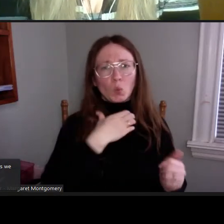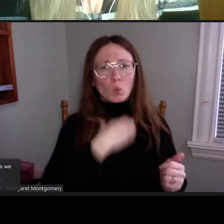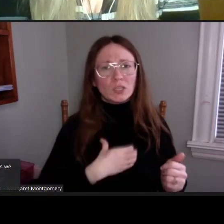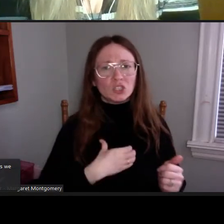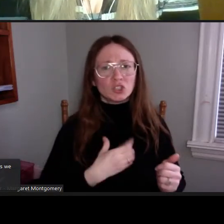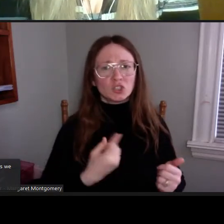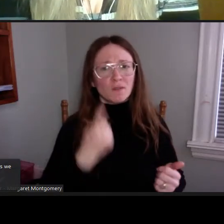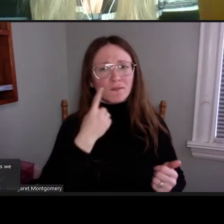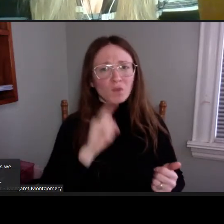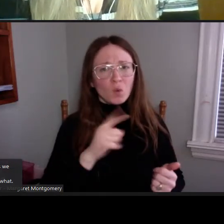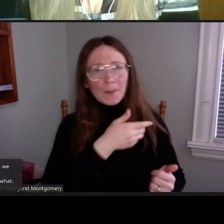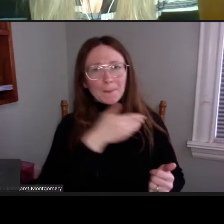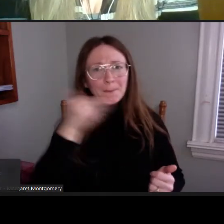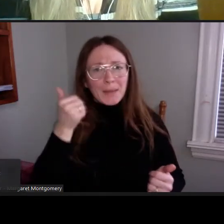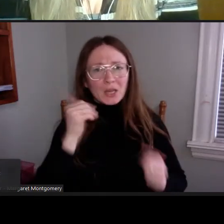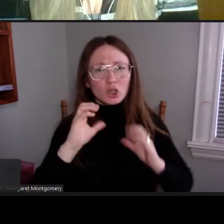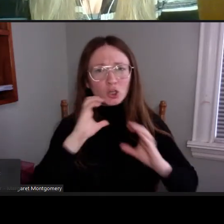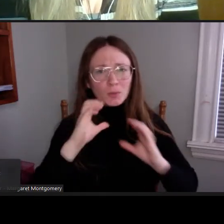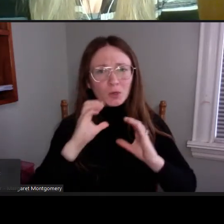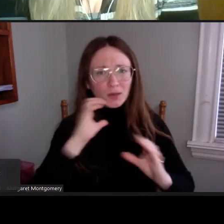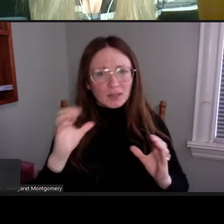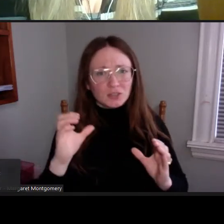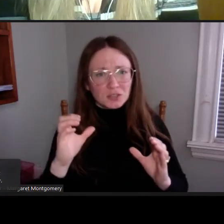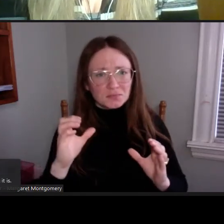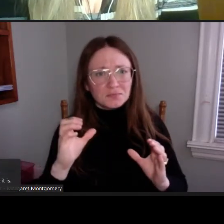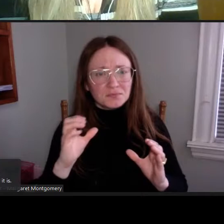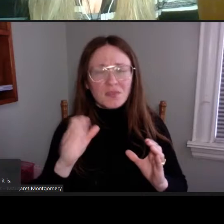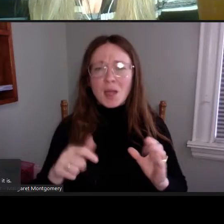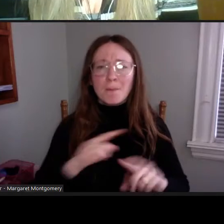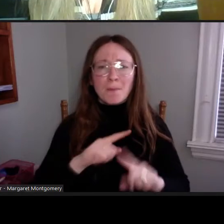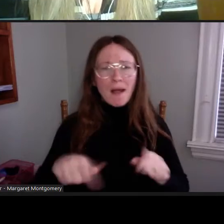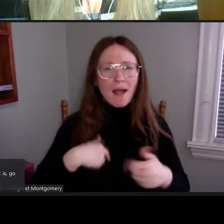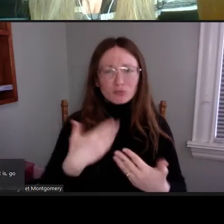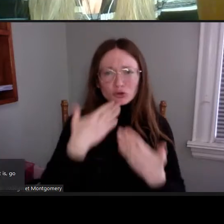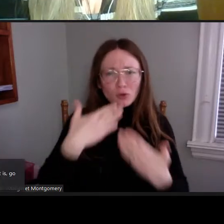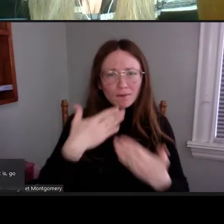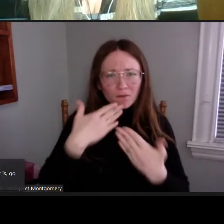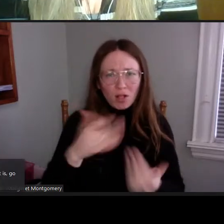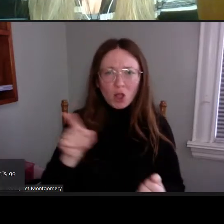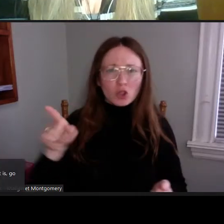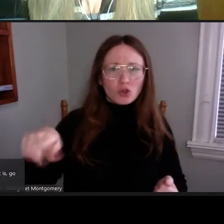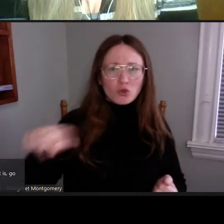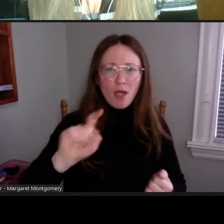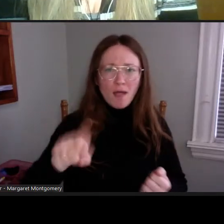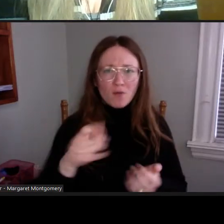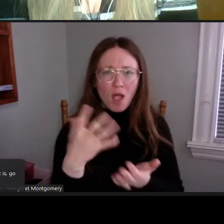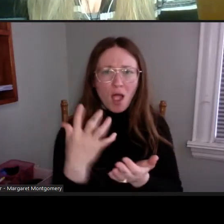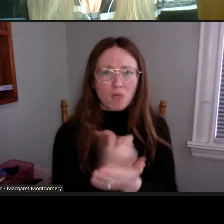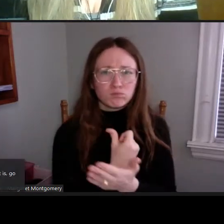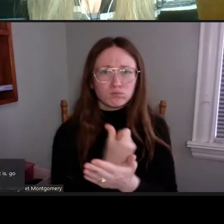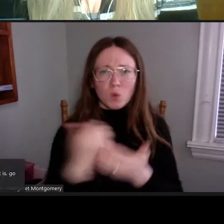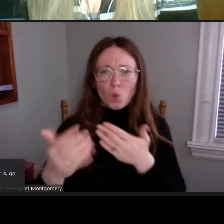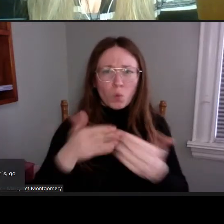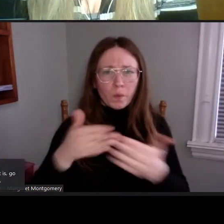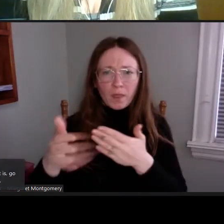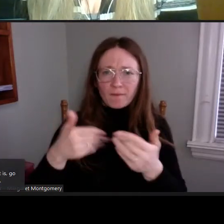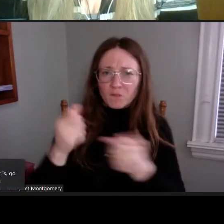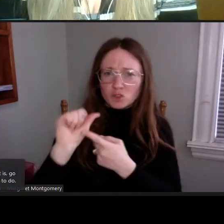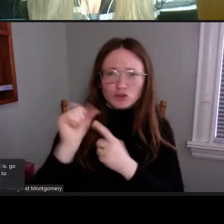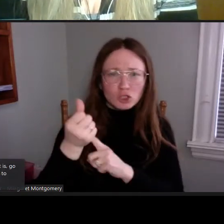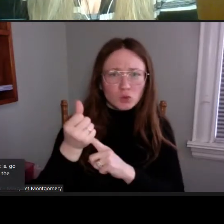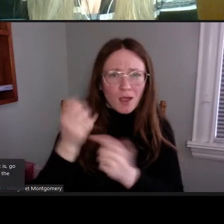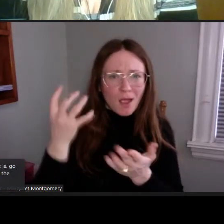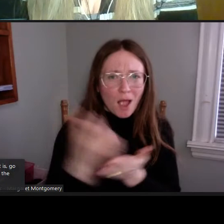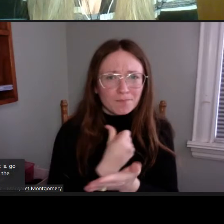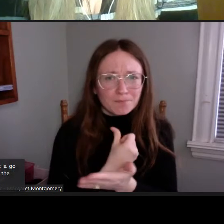say, great, for whatever the situation may be, whatever it is, go for it. However you want to do, if you want the